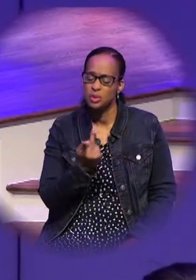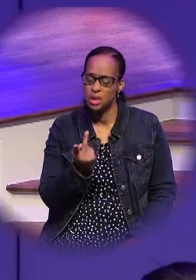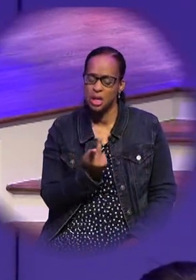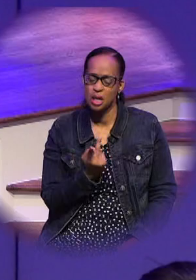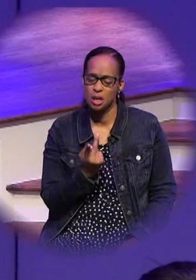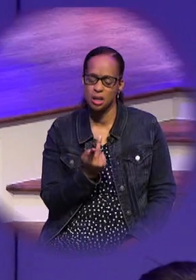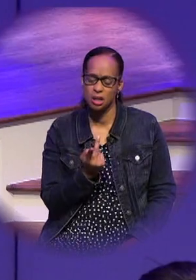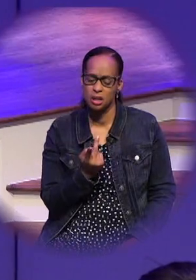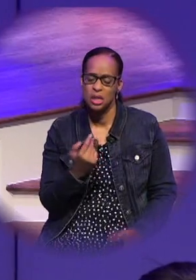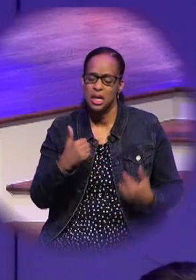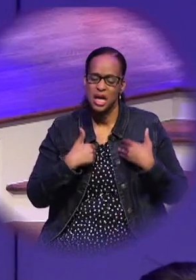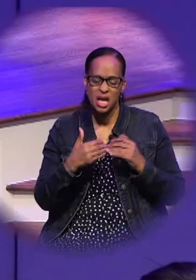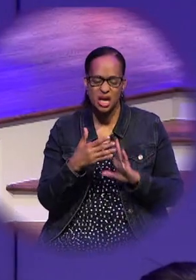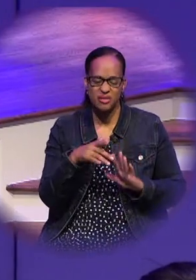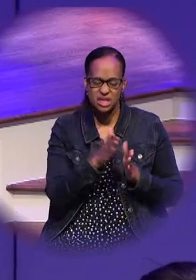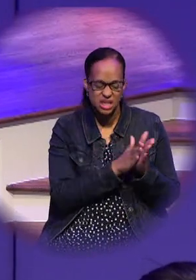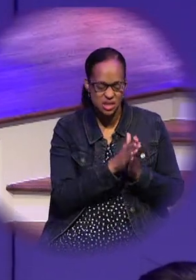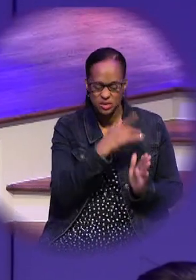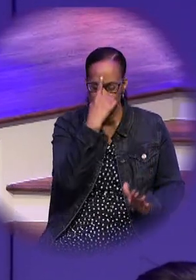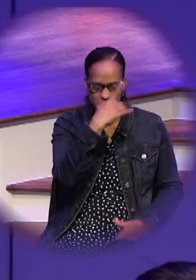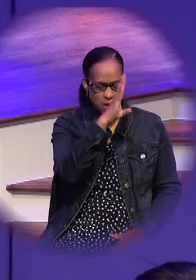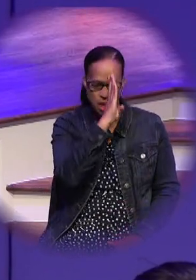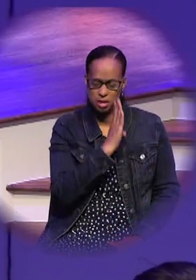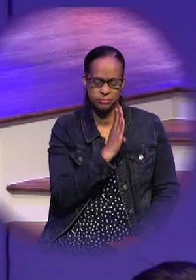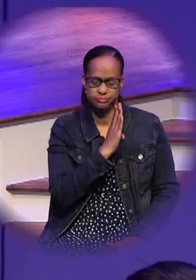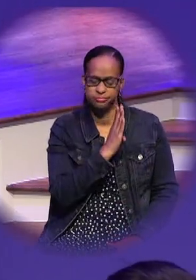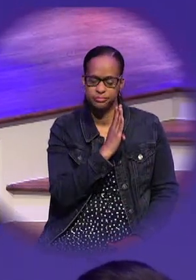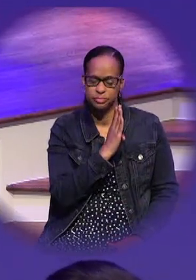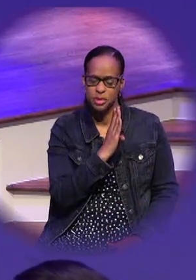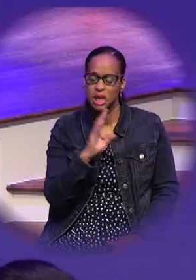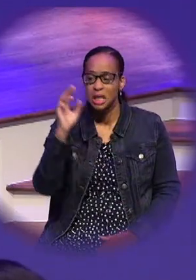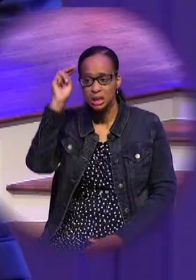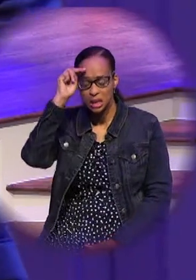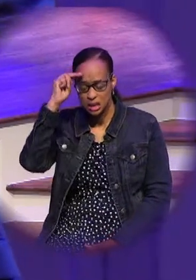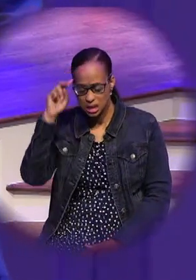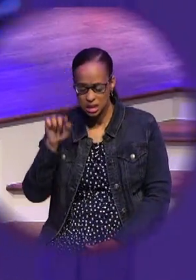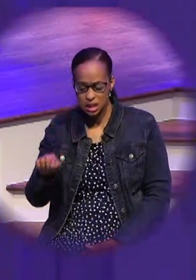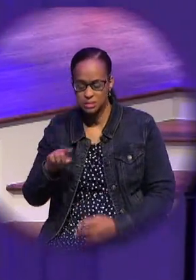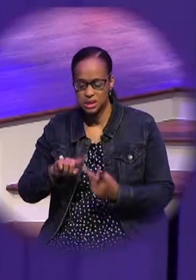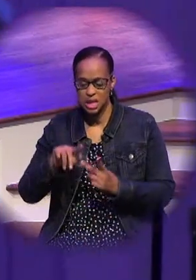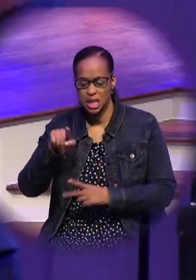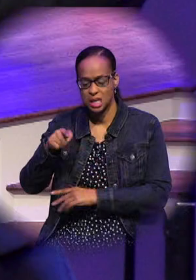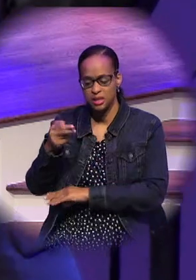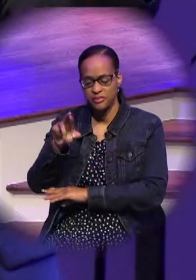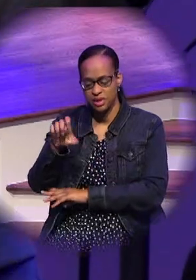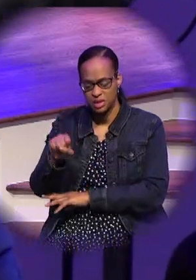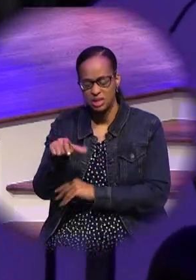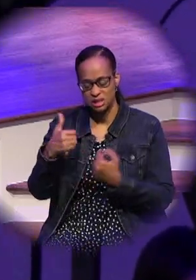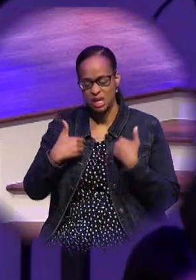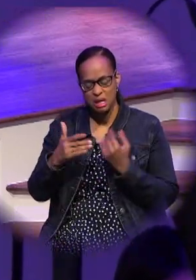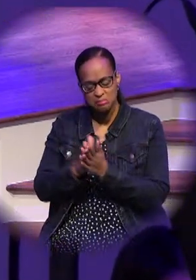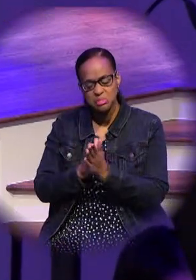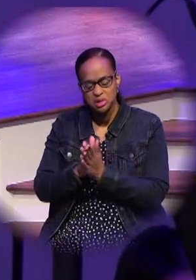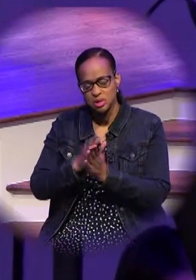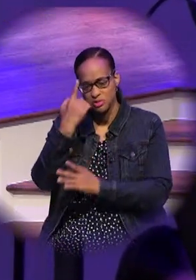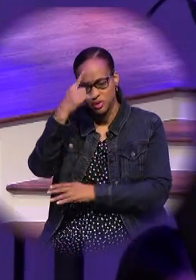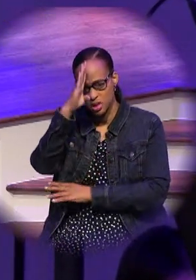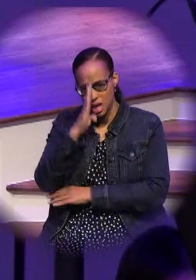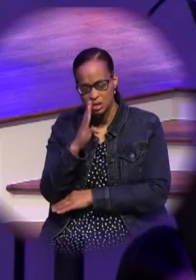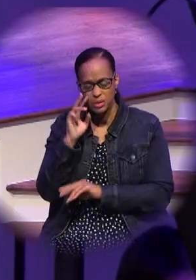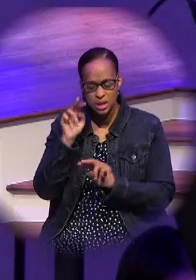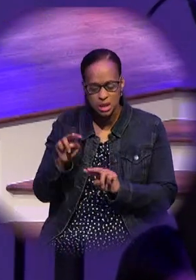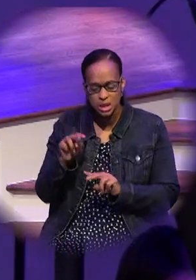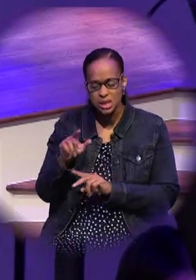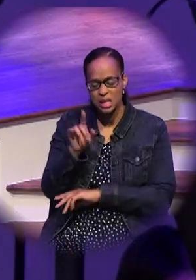I have a zeal for God. Nicodemus and the Pharisees had a zeal for God. We'll meet another Pharisee who had a